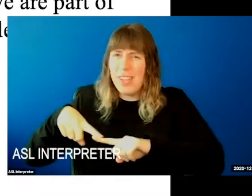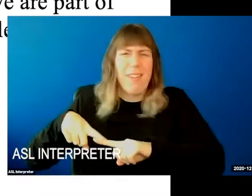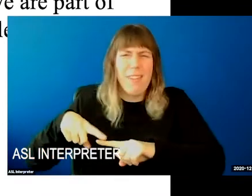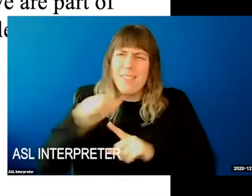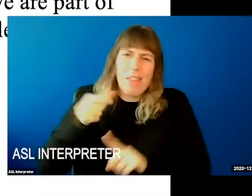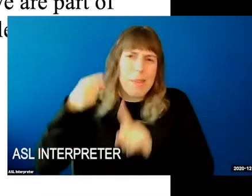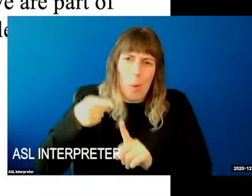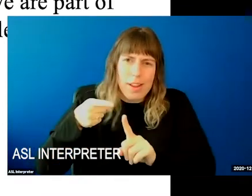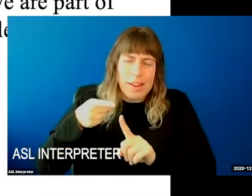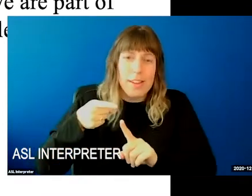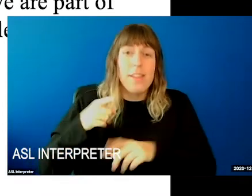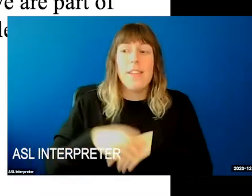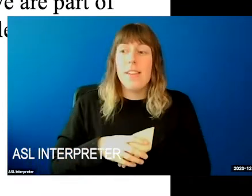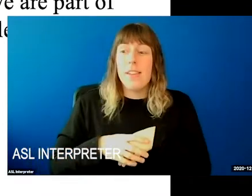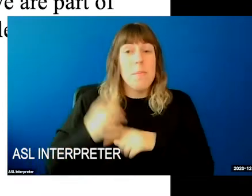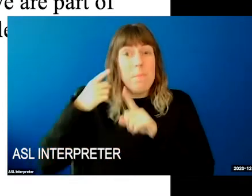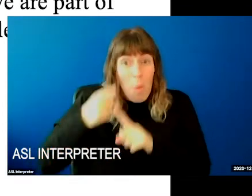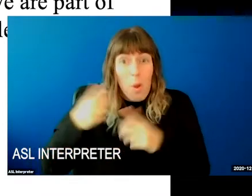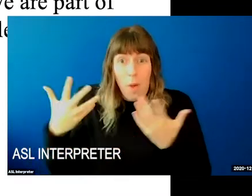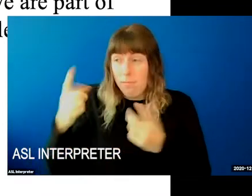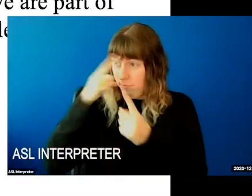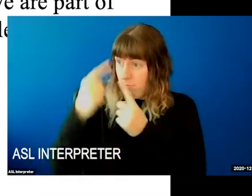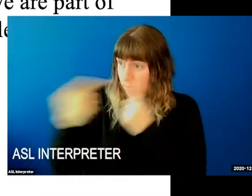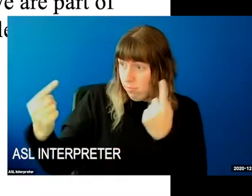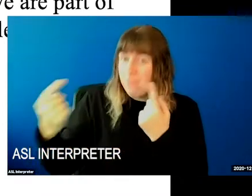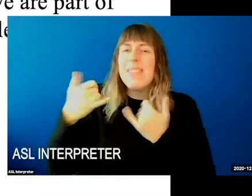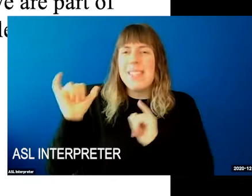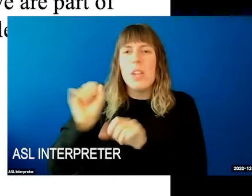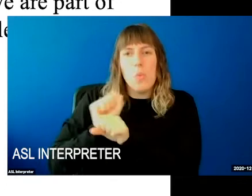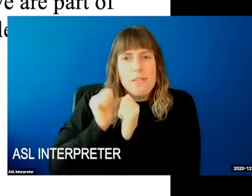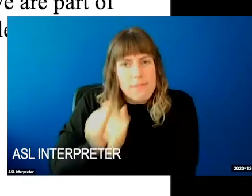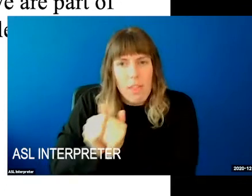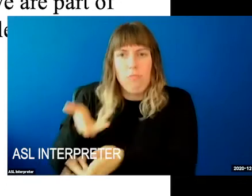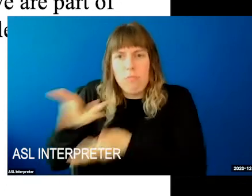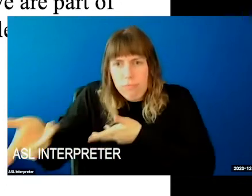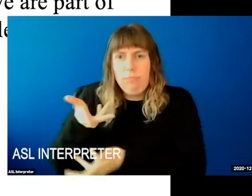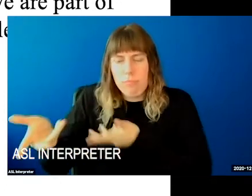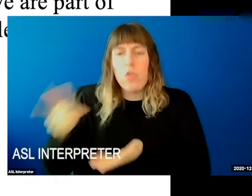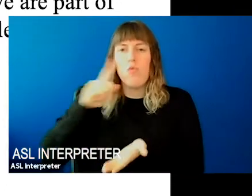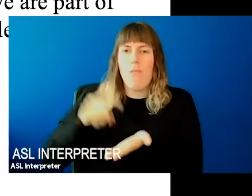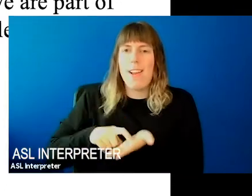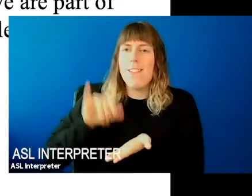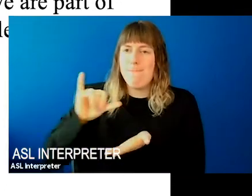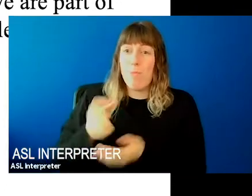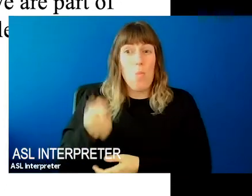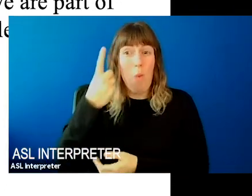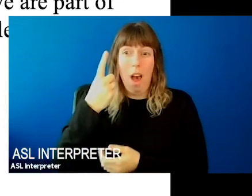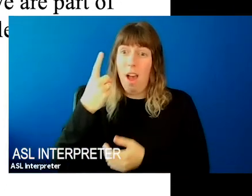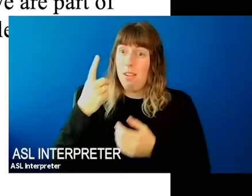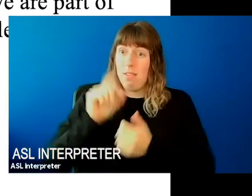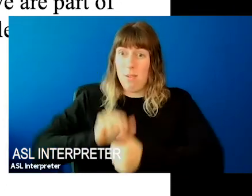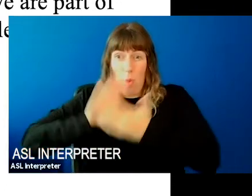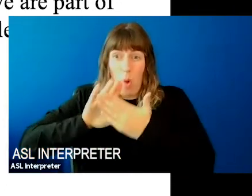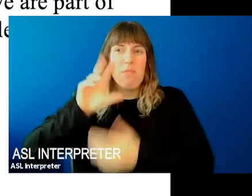but how to find a way to work with difference and similarity, recognizing that there isn't just one whole. When